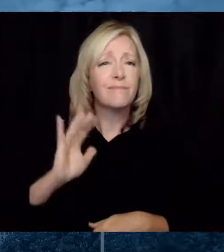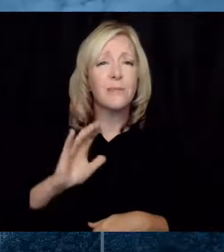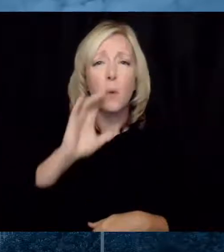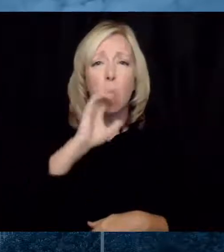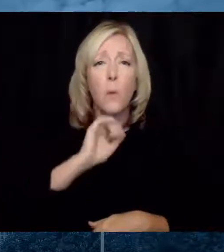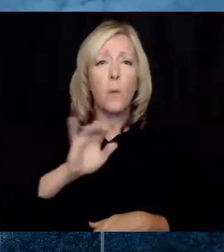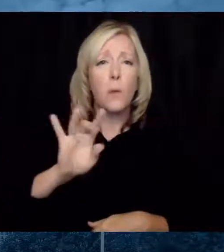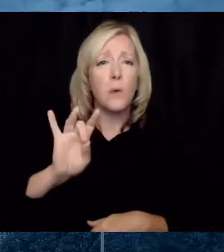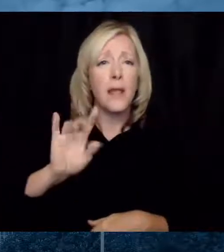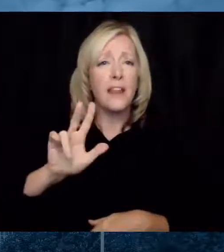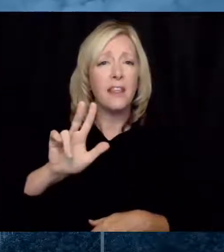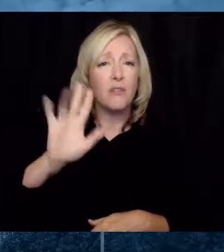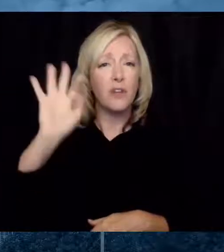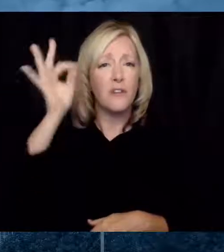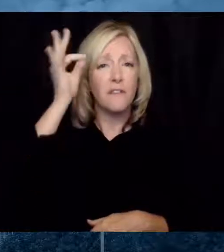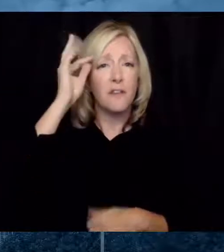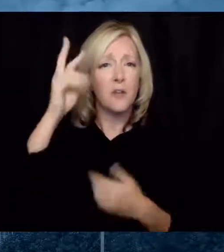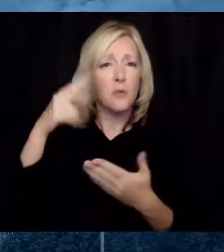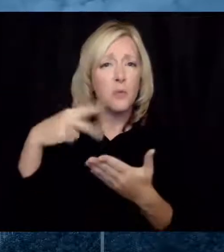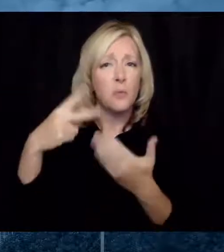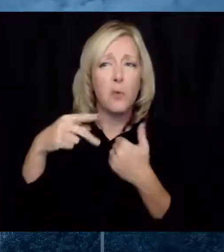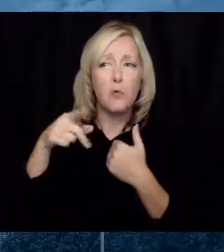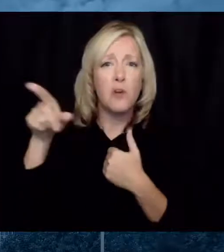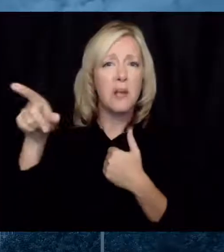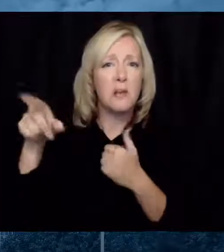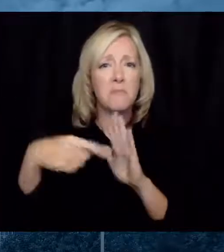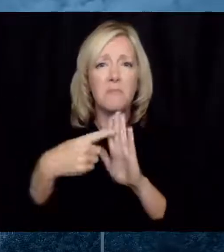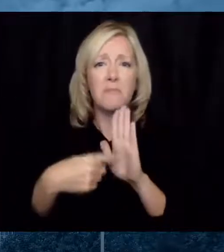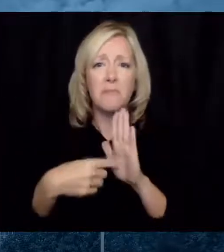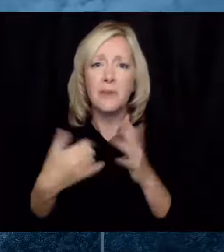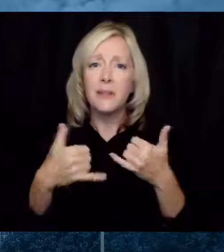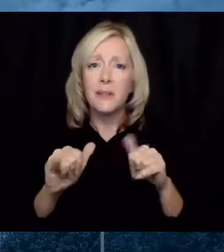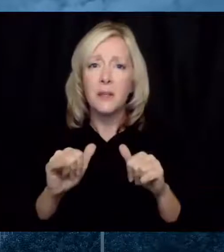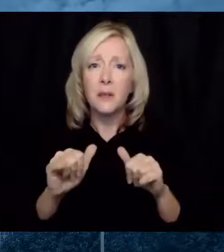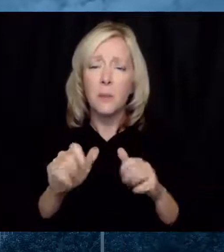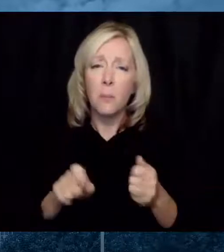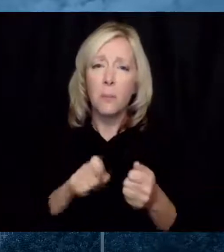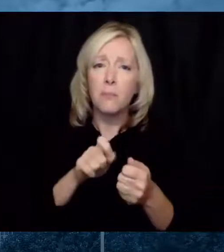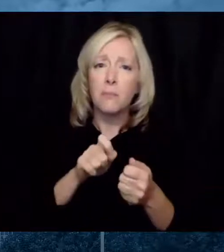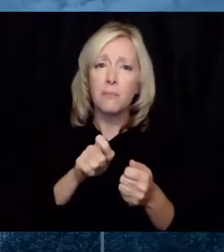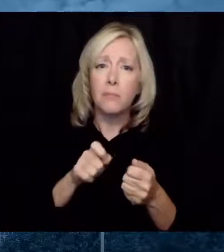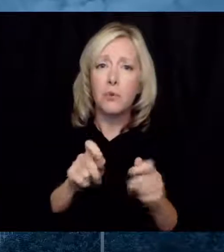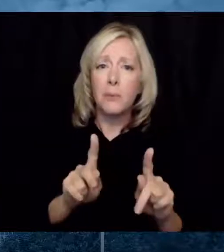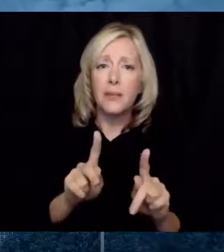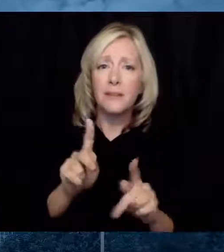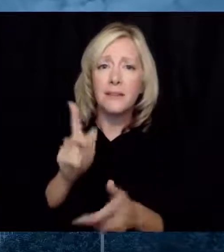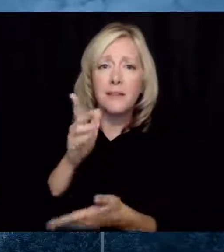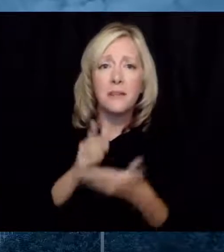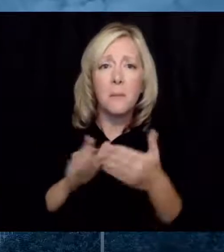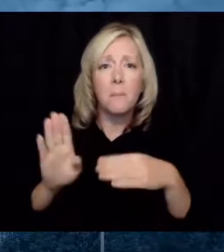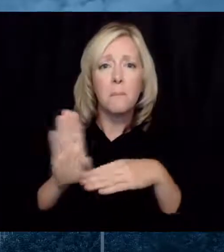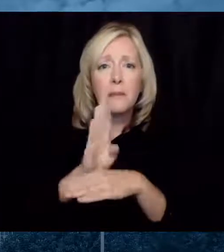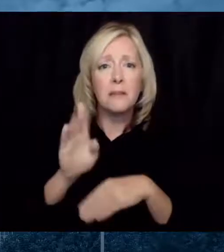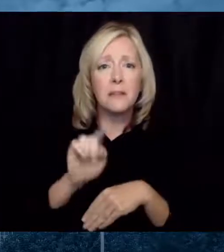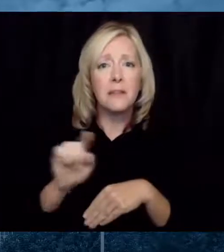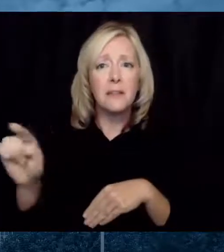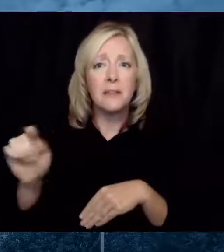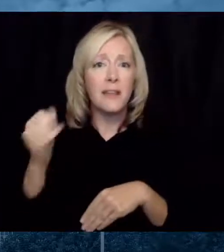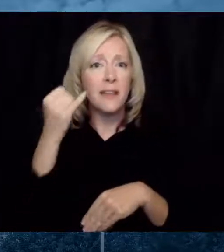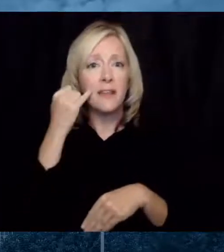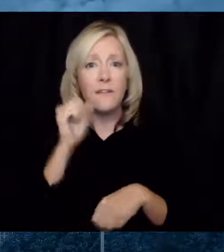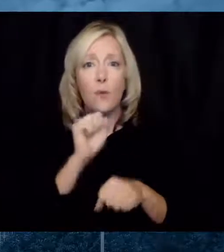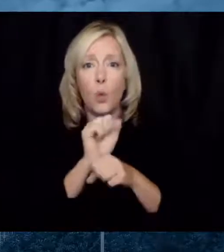federal program still allows certain employees to pay workers with disabilities a